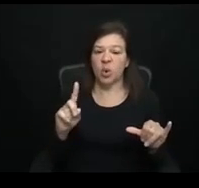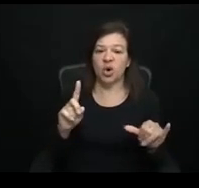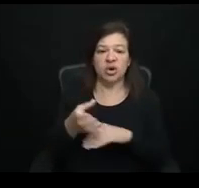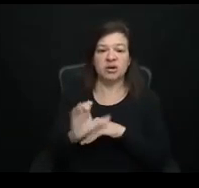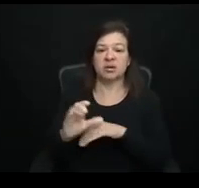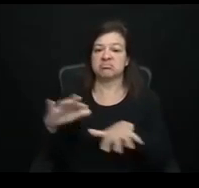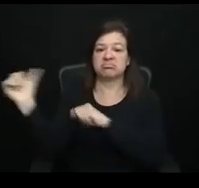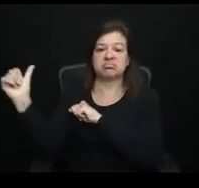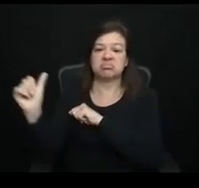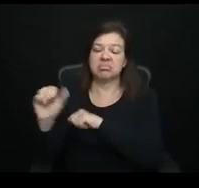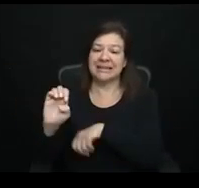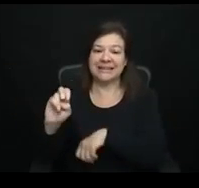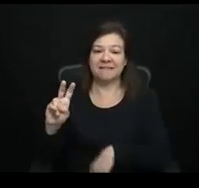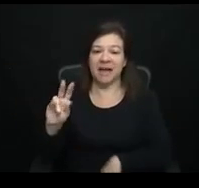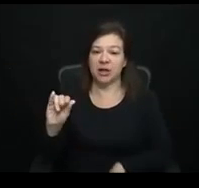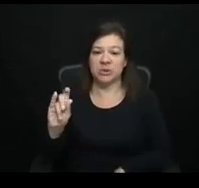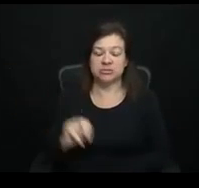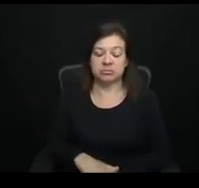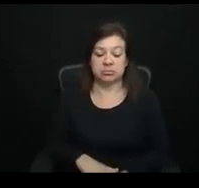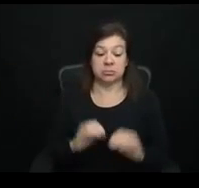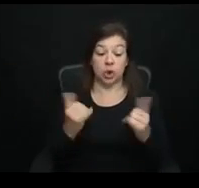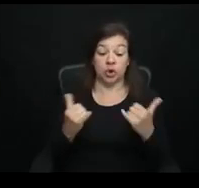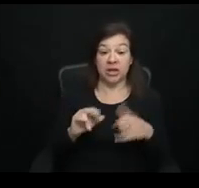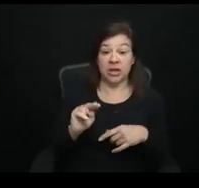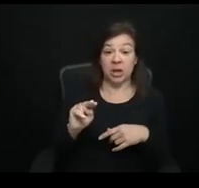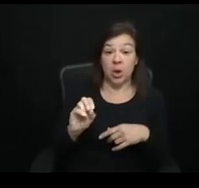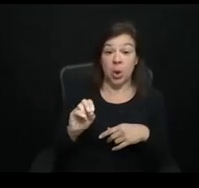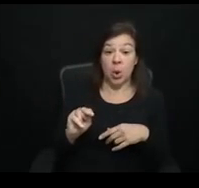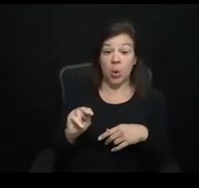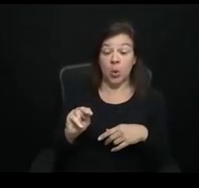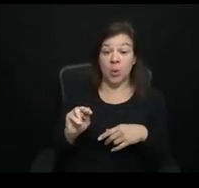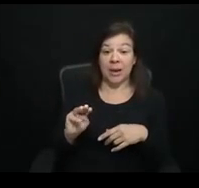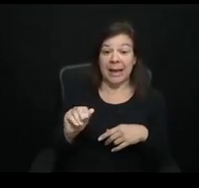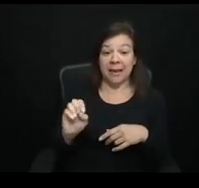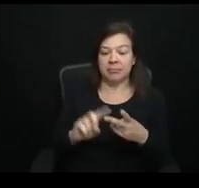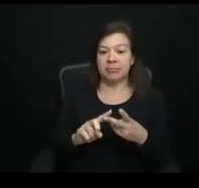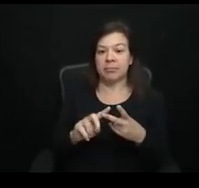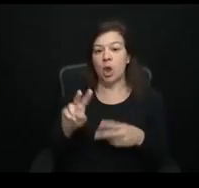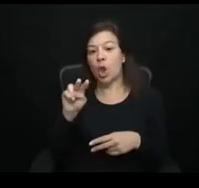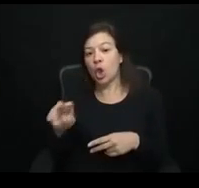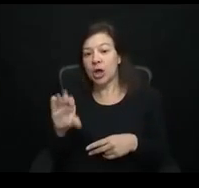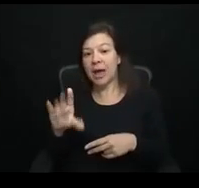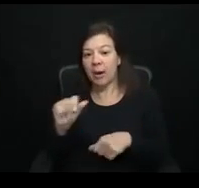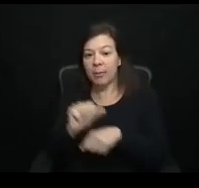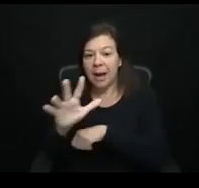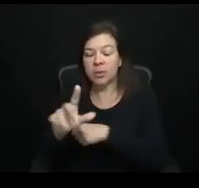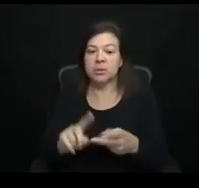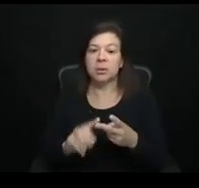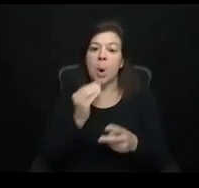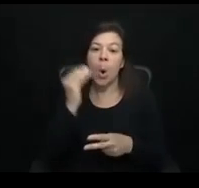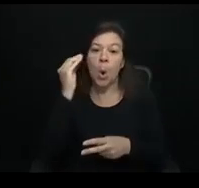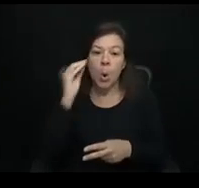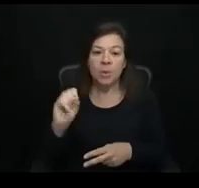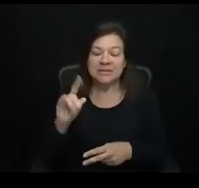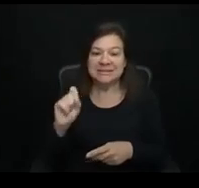evacuation activity. Currently, No Name, Lookout Mountain, Homestead Estates, Bear Ranch,